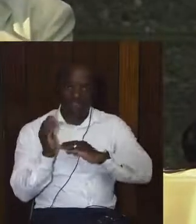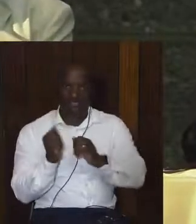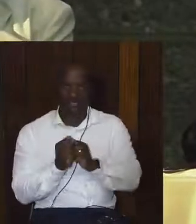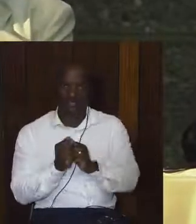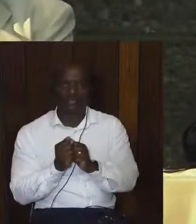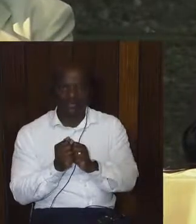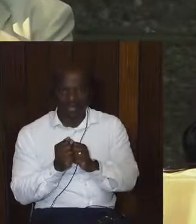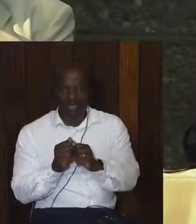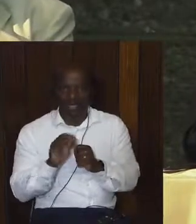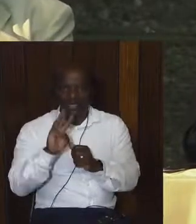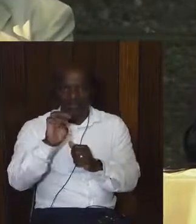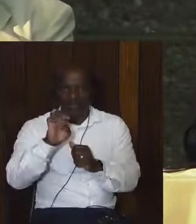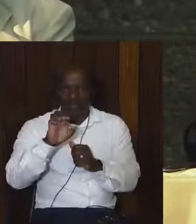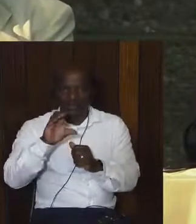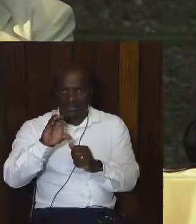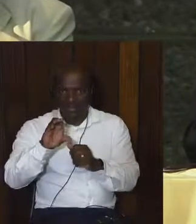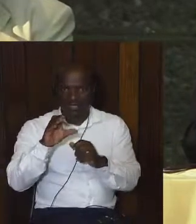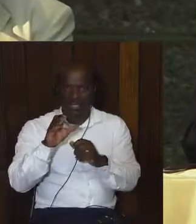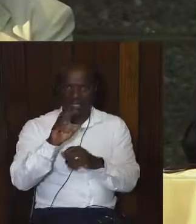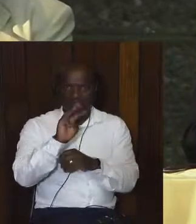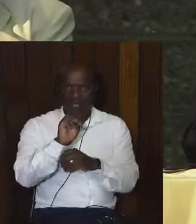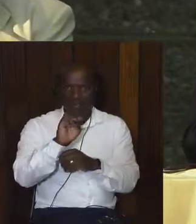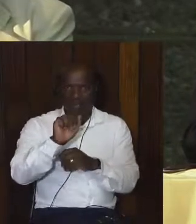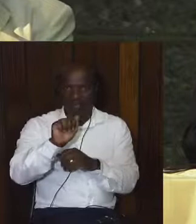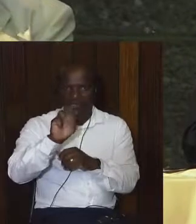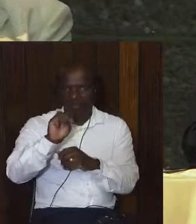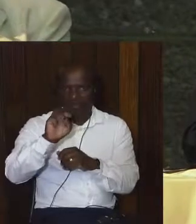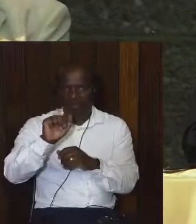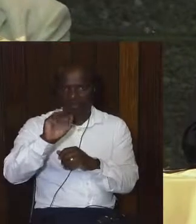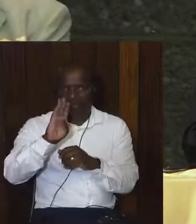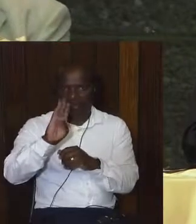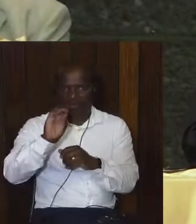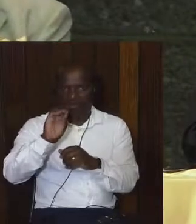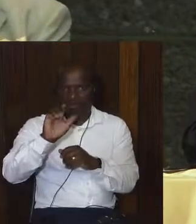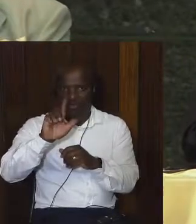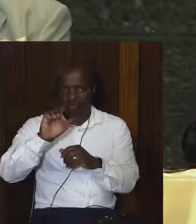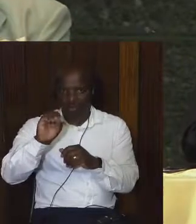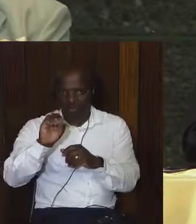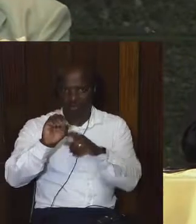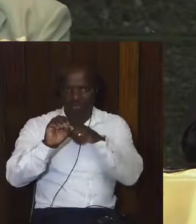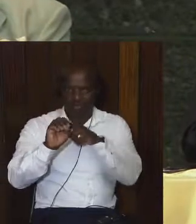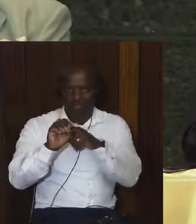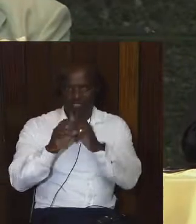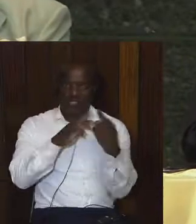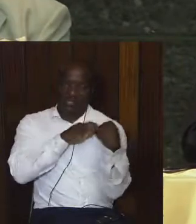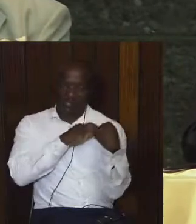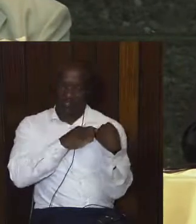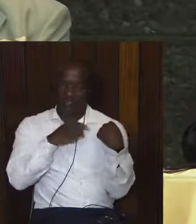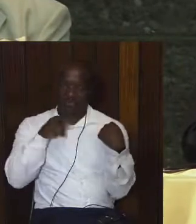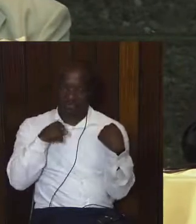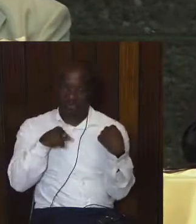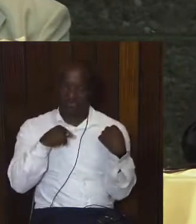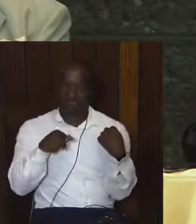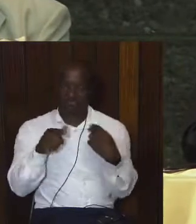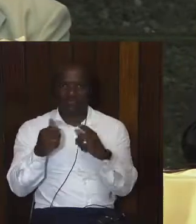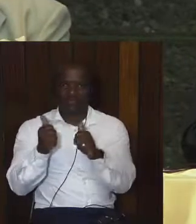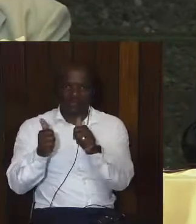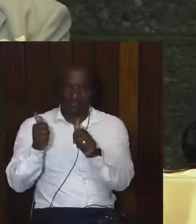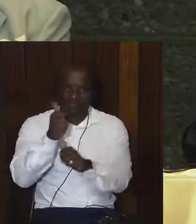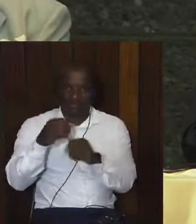MEC Mamabolo is the sector lead responsible for military veterans, and he was entrusted with